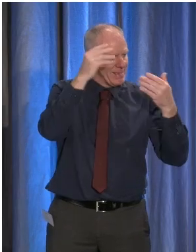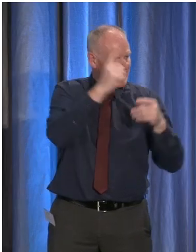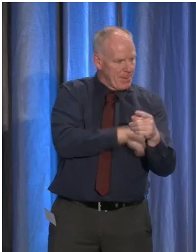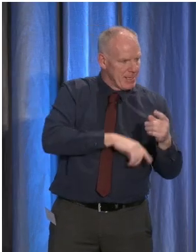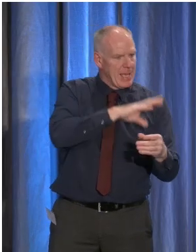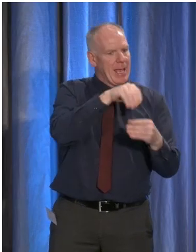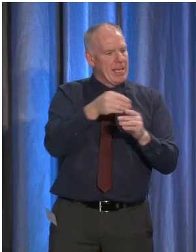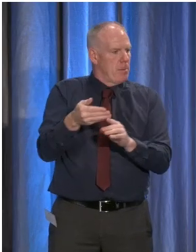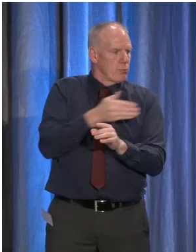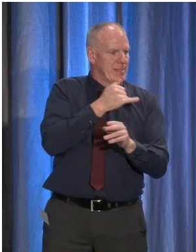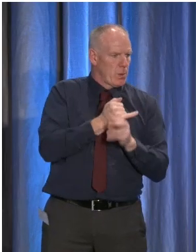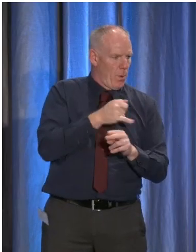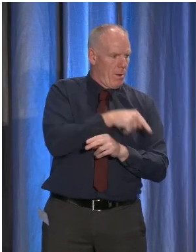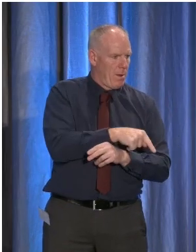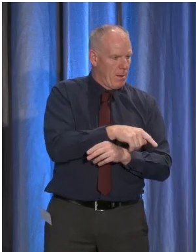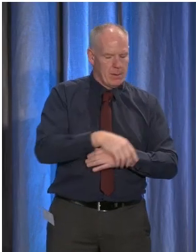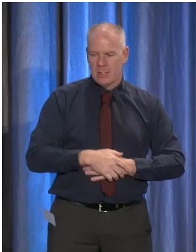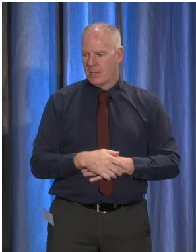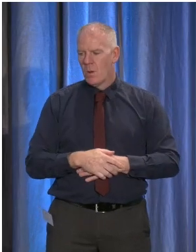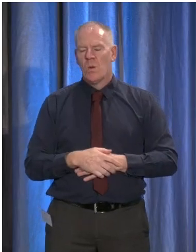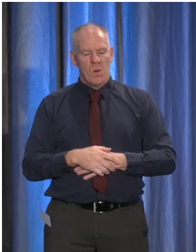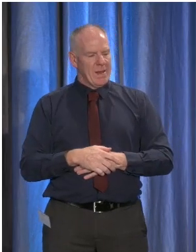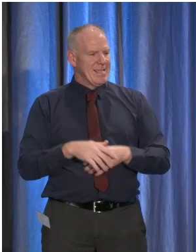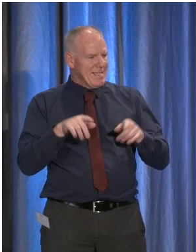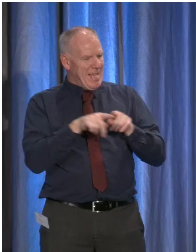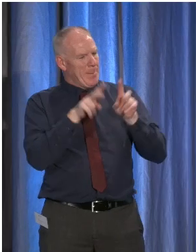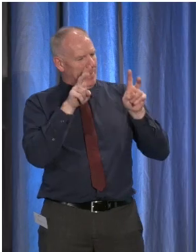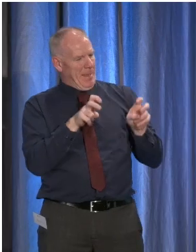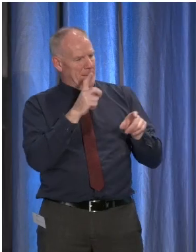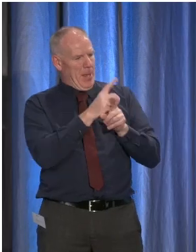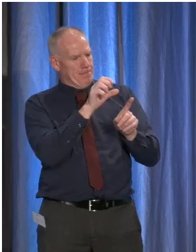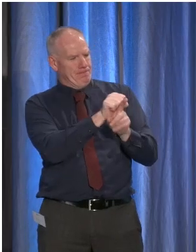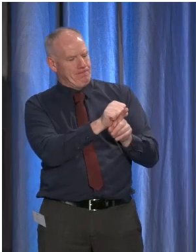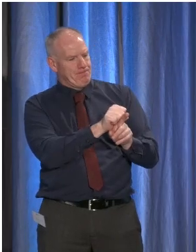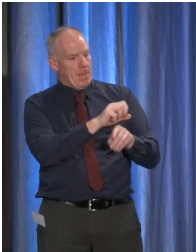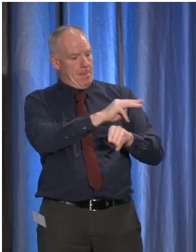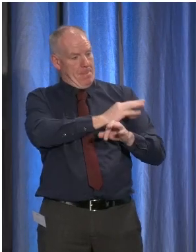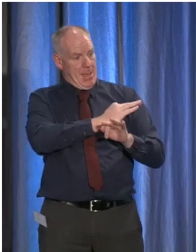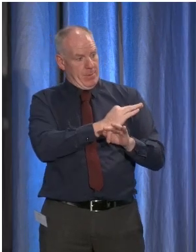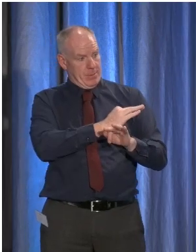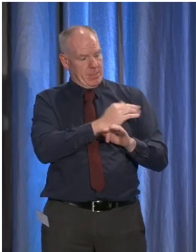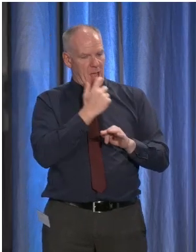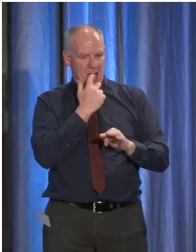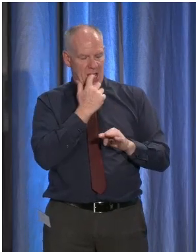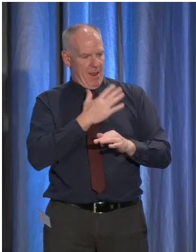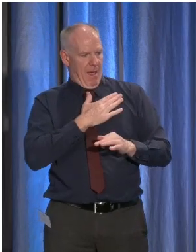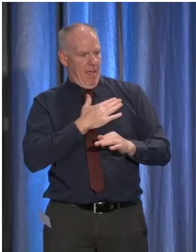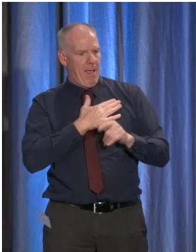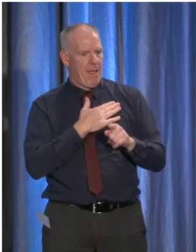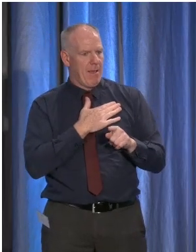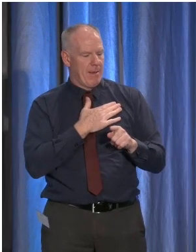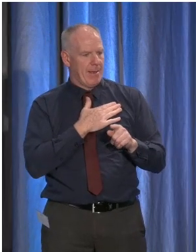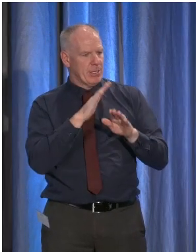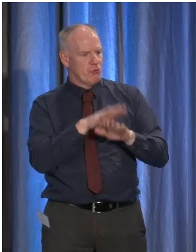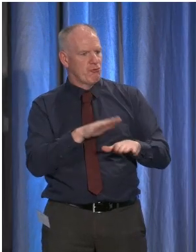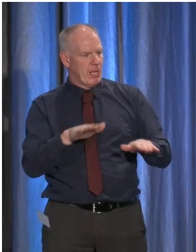in preschool. And we saw a similar theme there. Parents really welcome